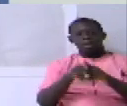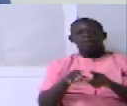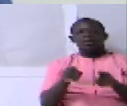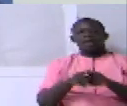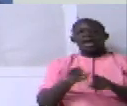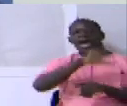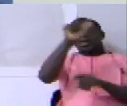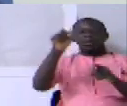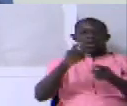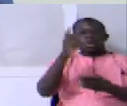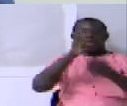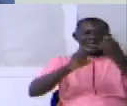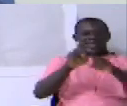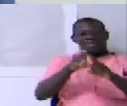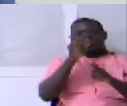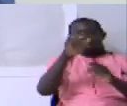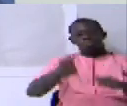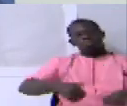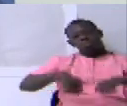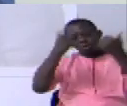alone good.